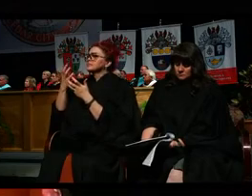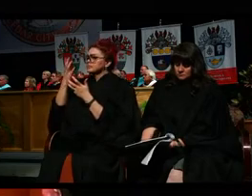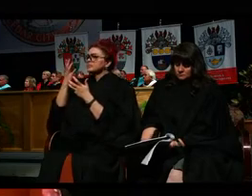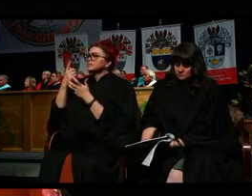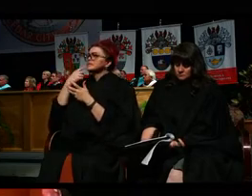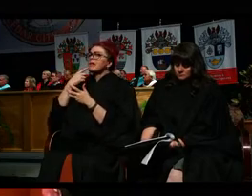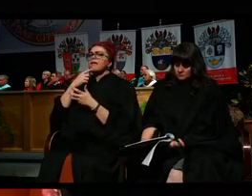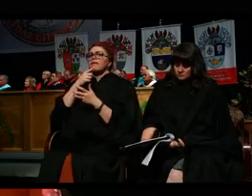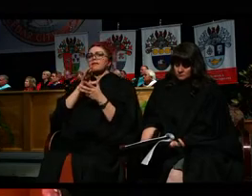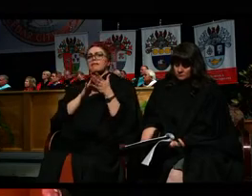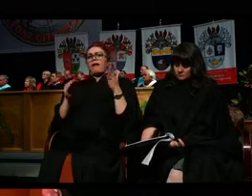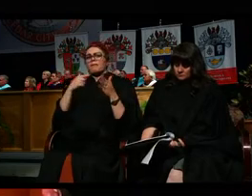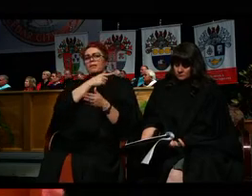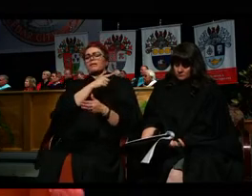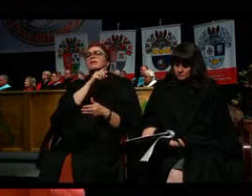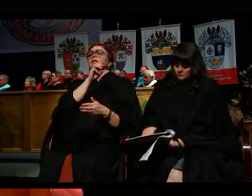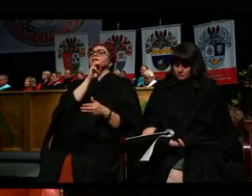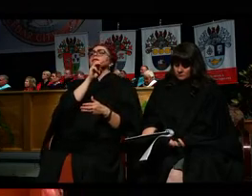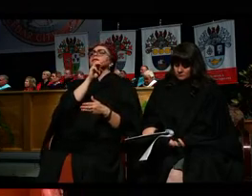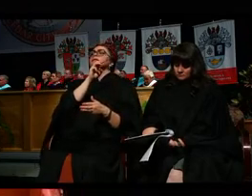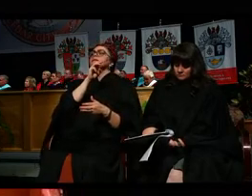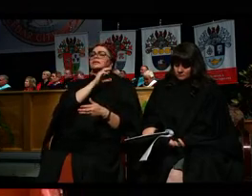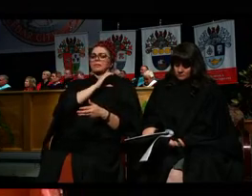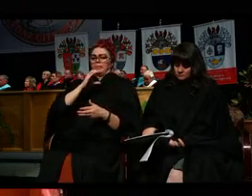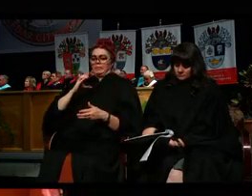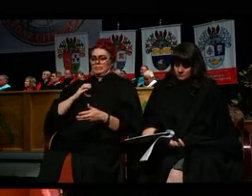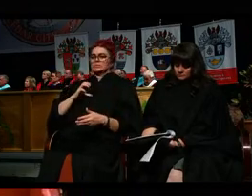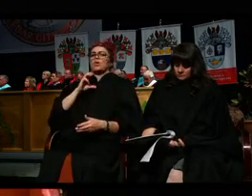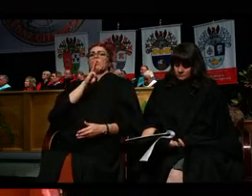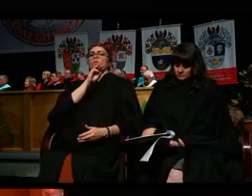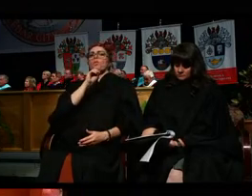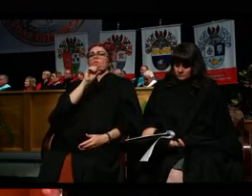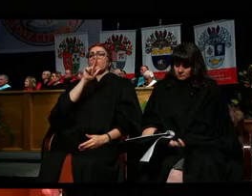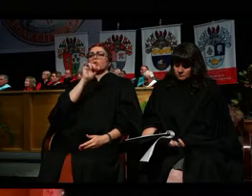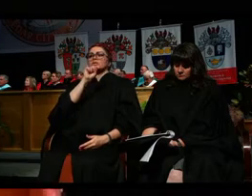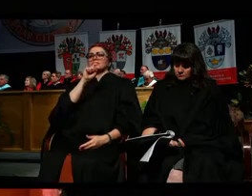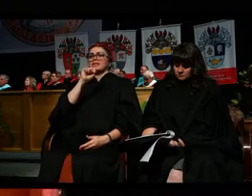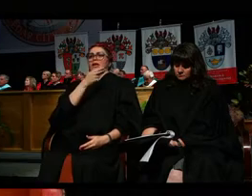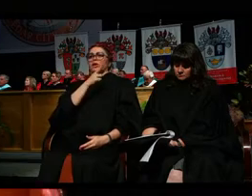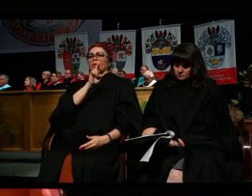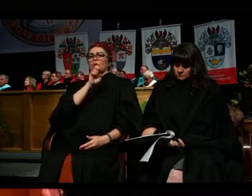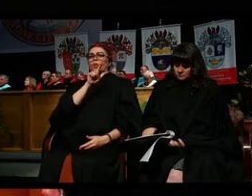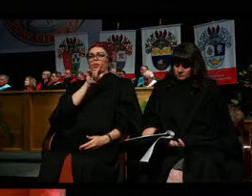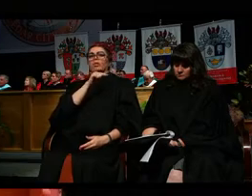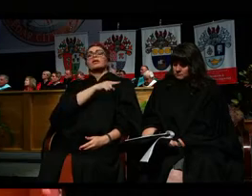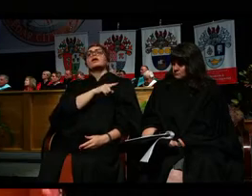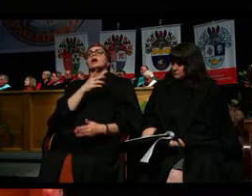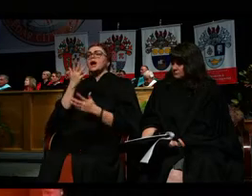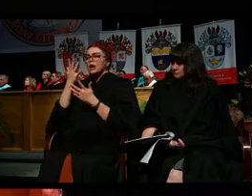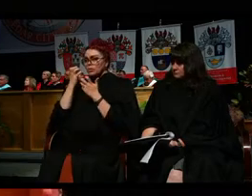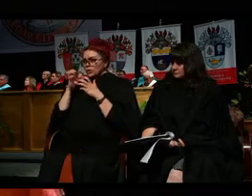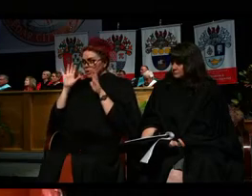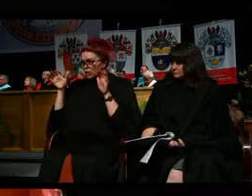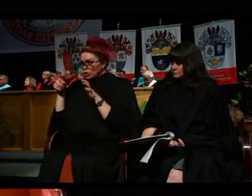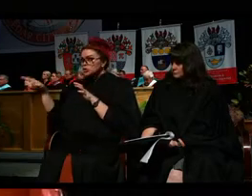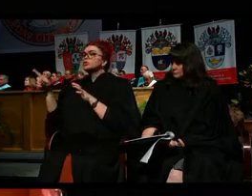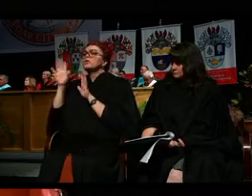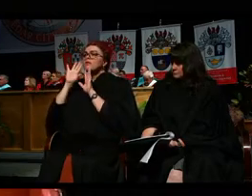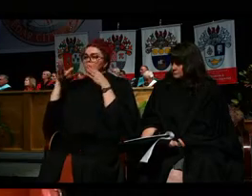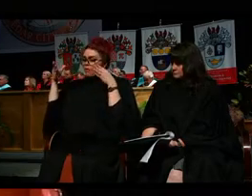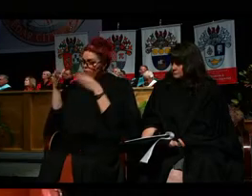Commissioner Wollstonecraft and challenge you to continue to prioritizing the needs of Southern